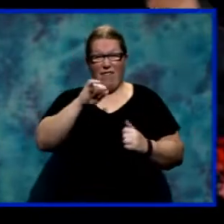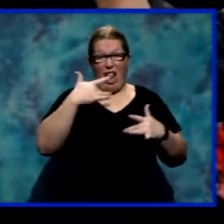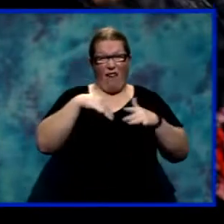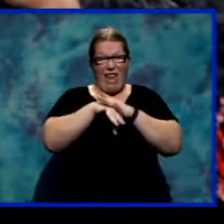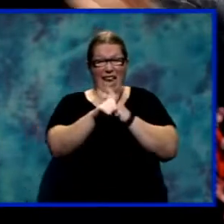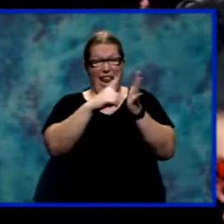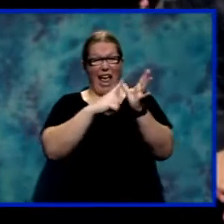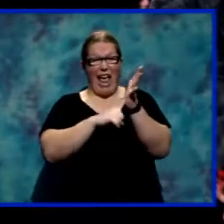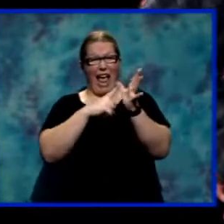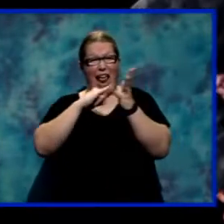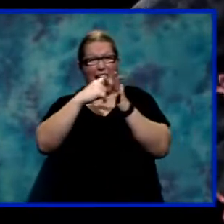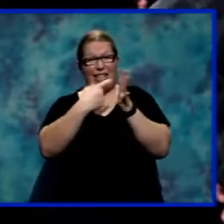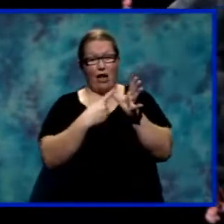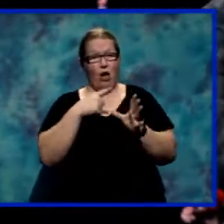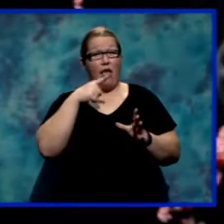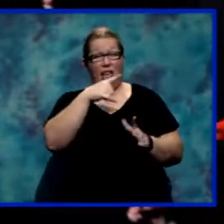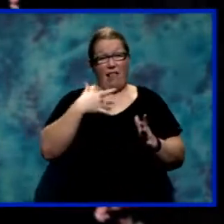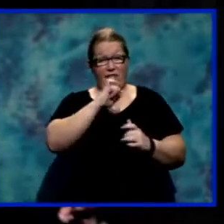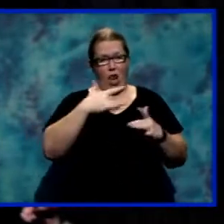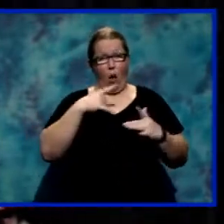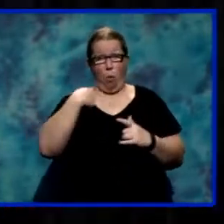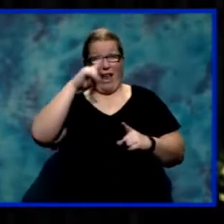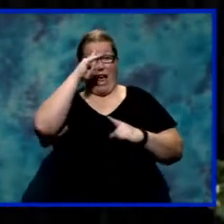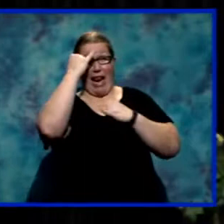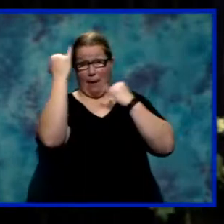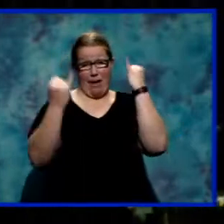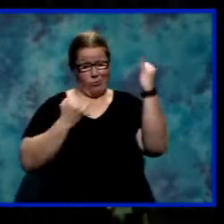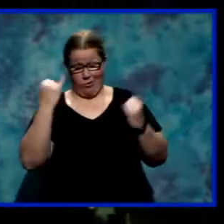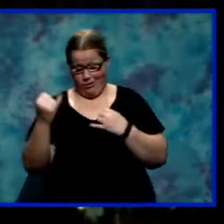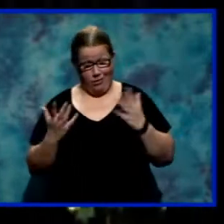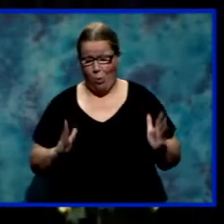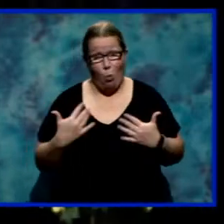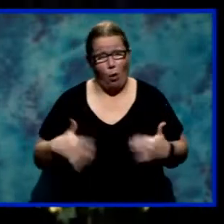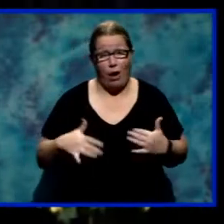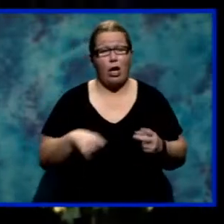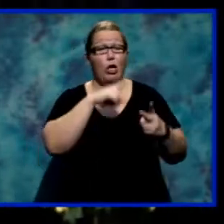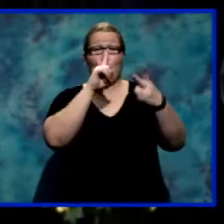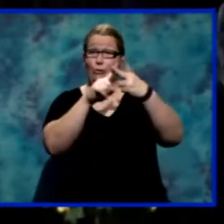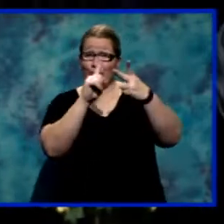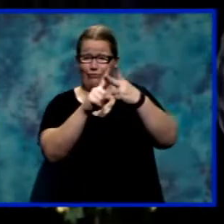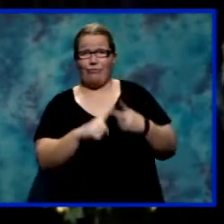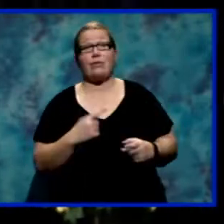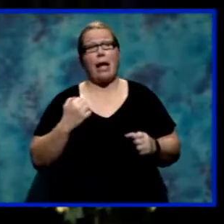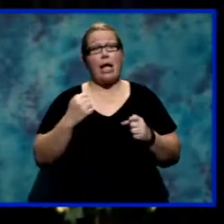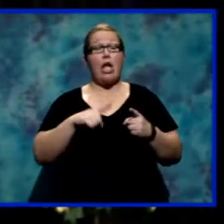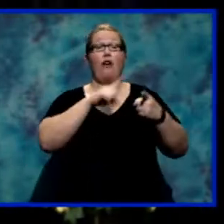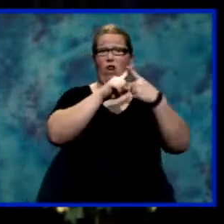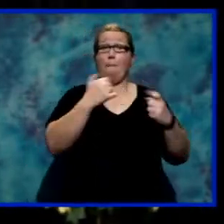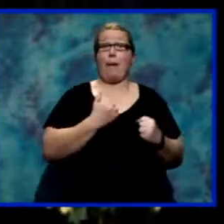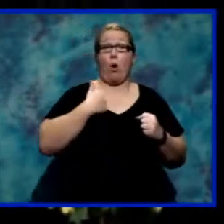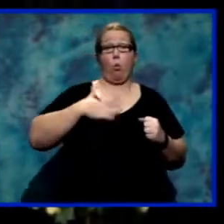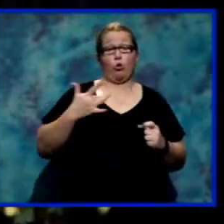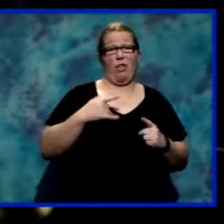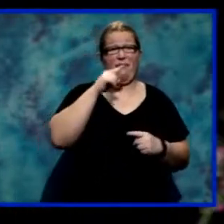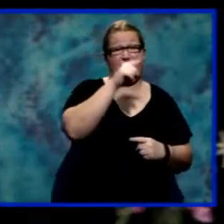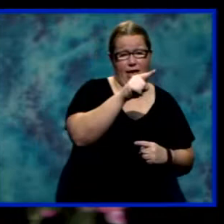they are living lives that you and I can't imagine. The second thing it does for me when I'm watching this program, so it makes me want to live in Alaska, and at the